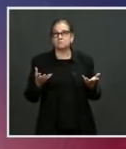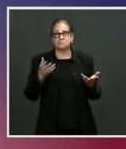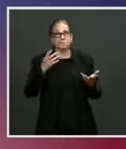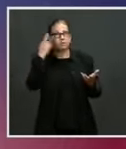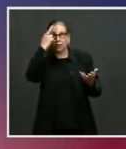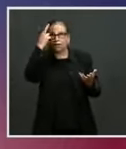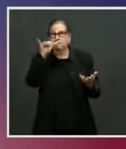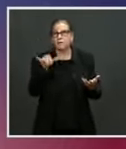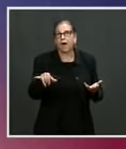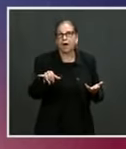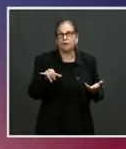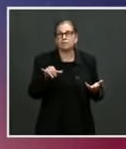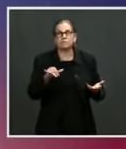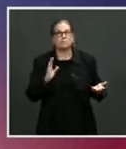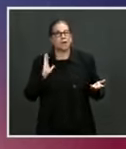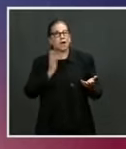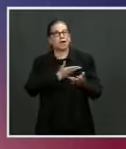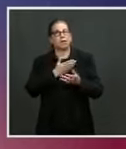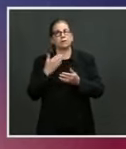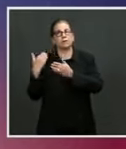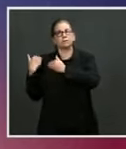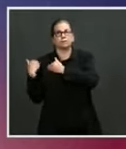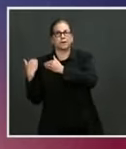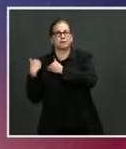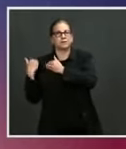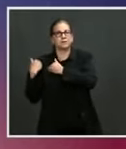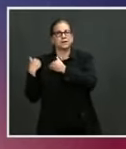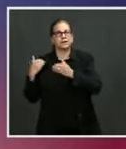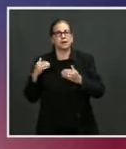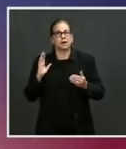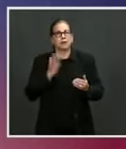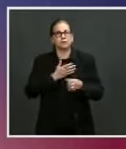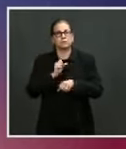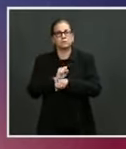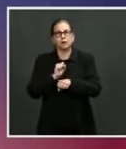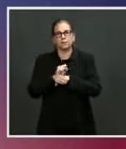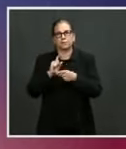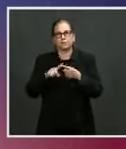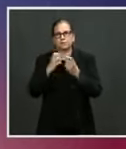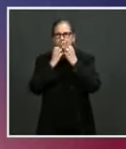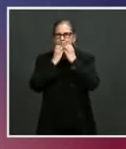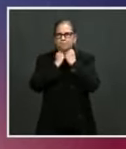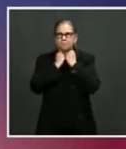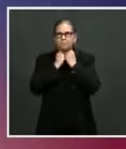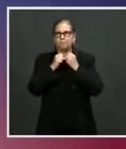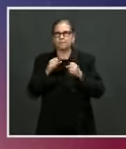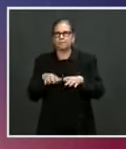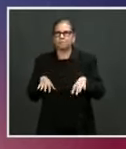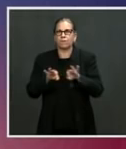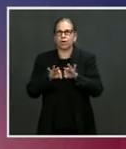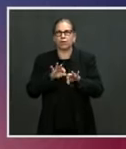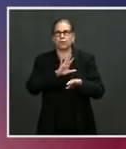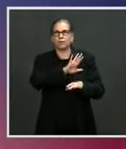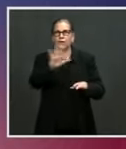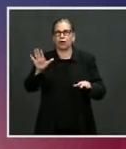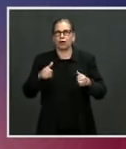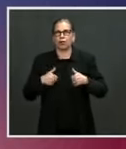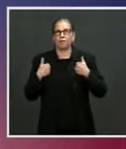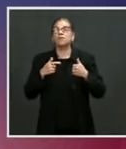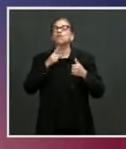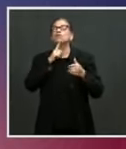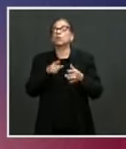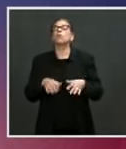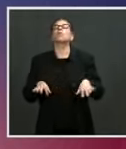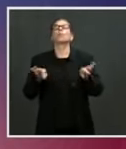life worthy of their sacrifice. So may God bless our fallen, may God bless the families of our